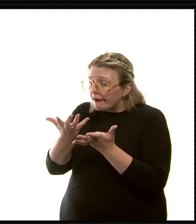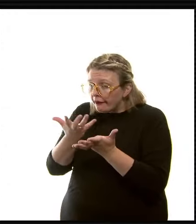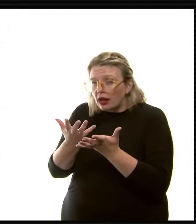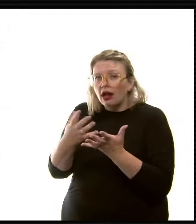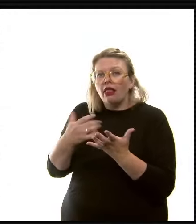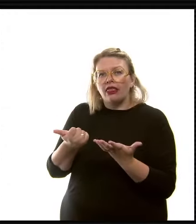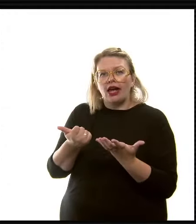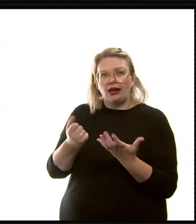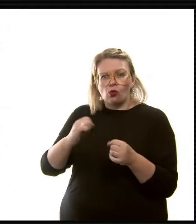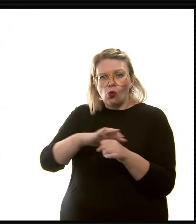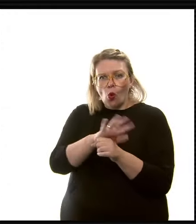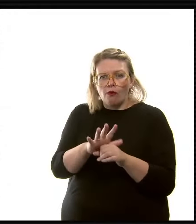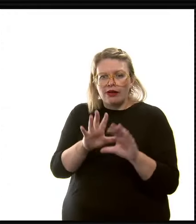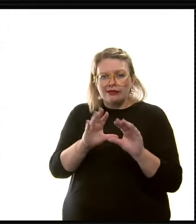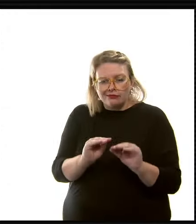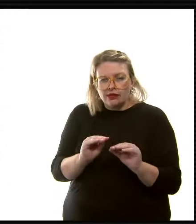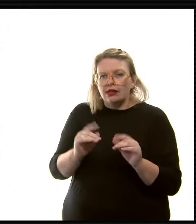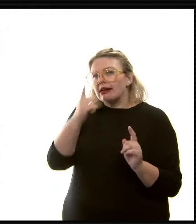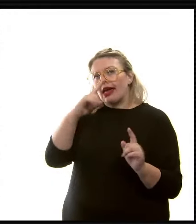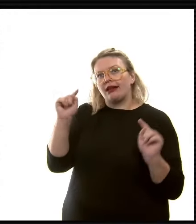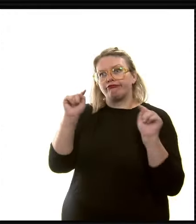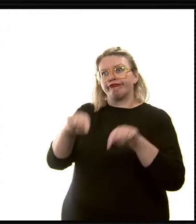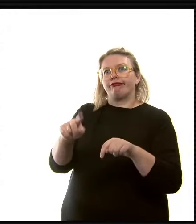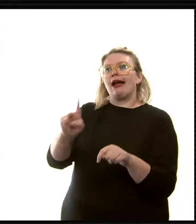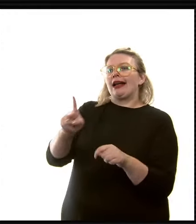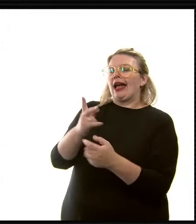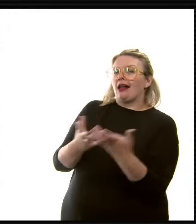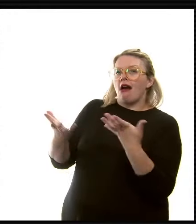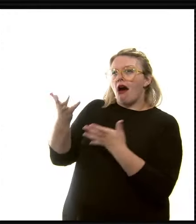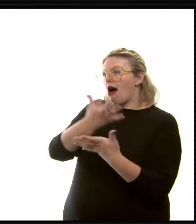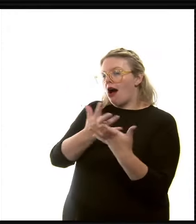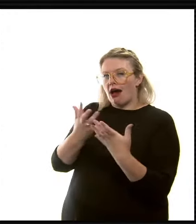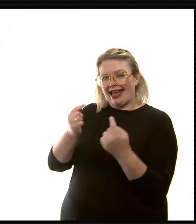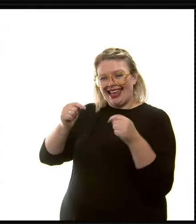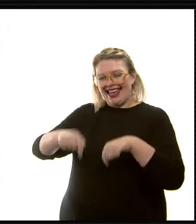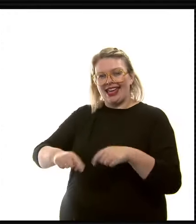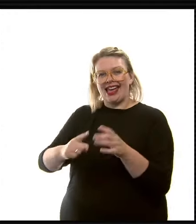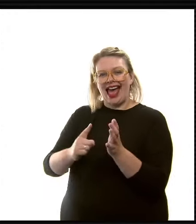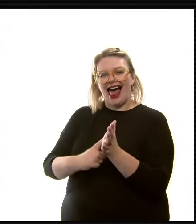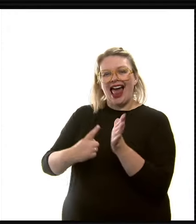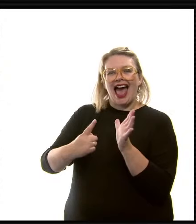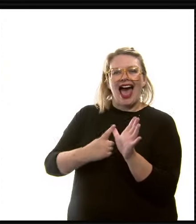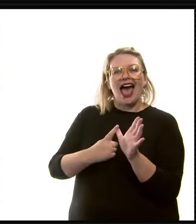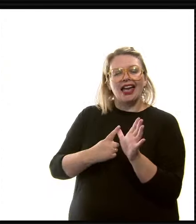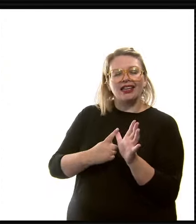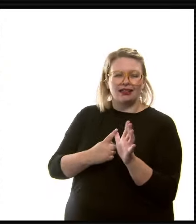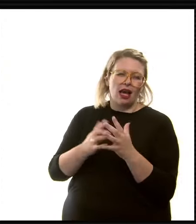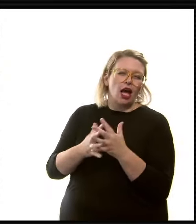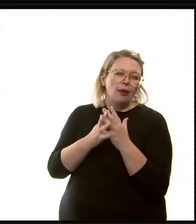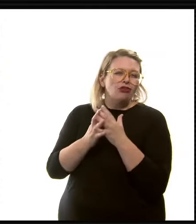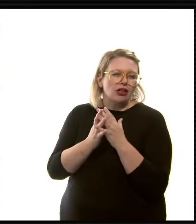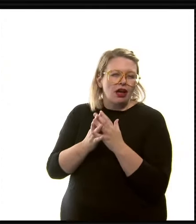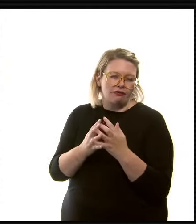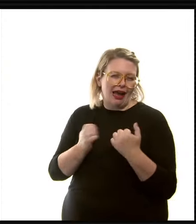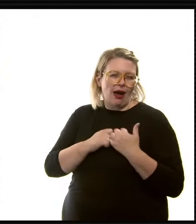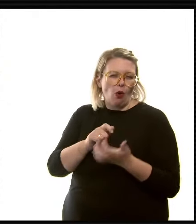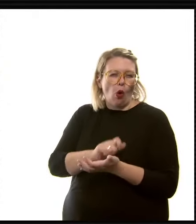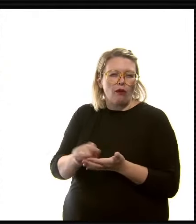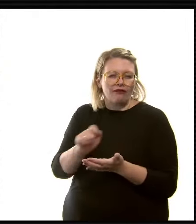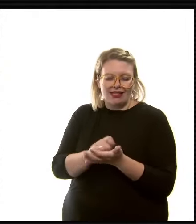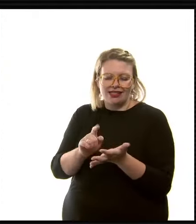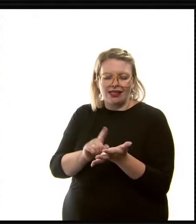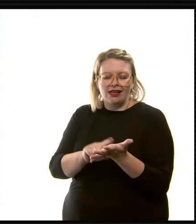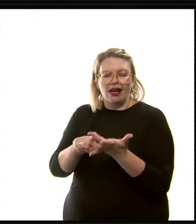when we were able to get the LEGO team here to Los Angeles, to the Lightstorm offices, we were able to work together to really find